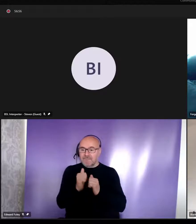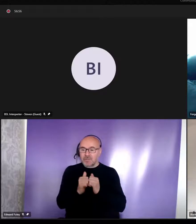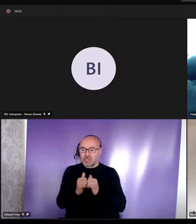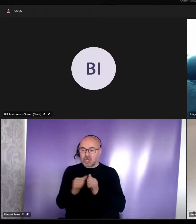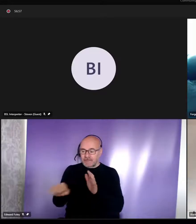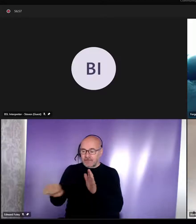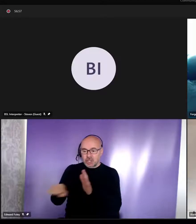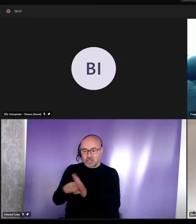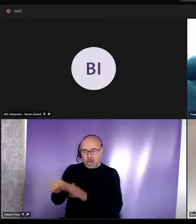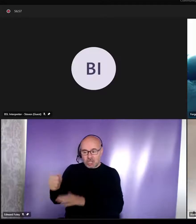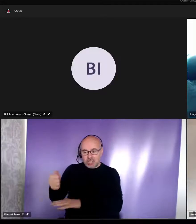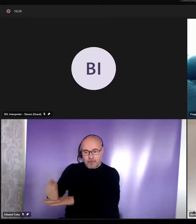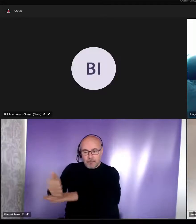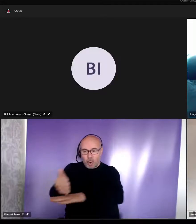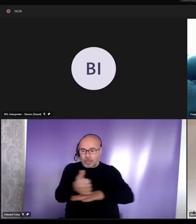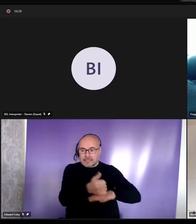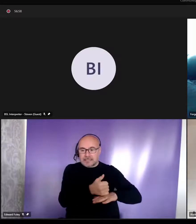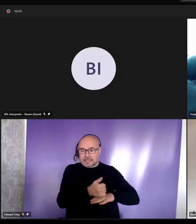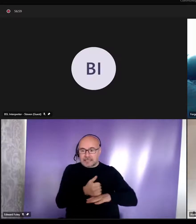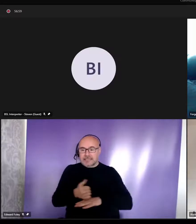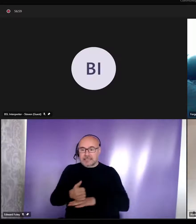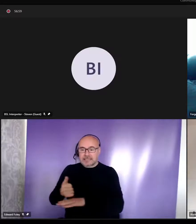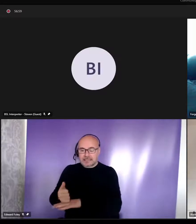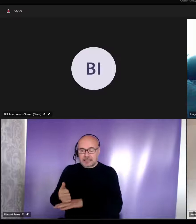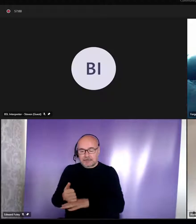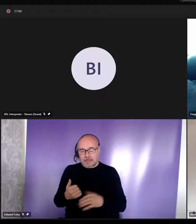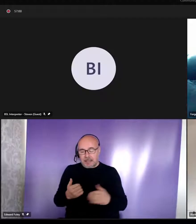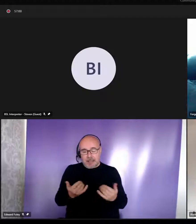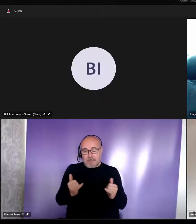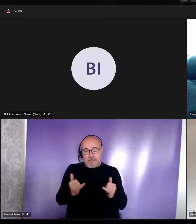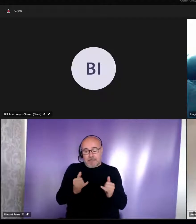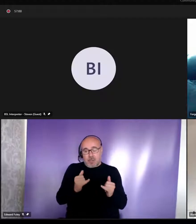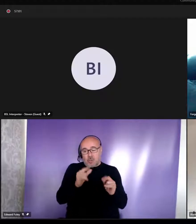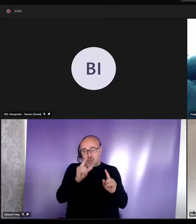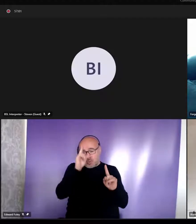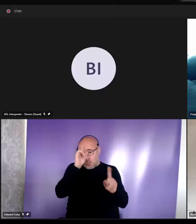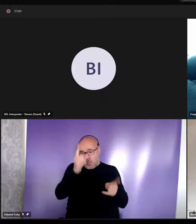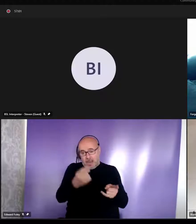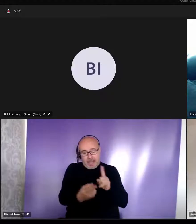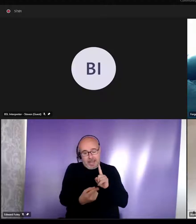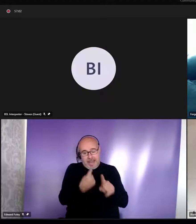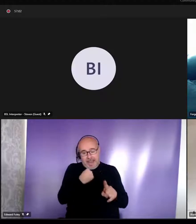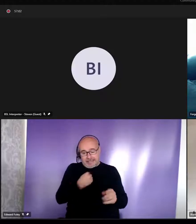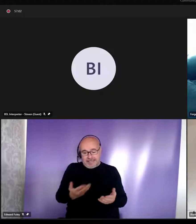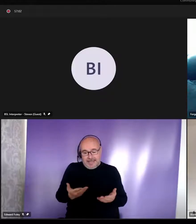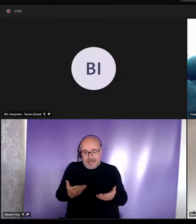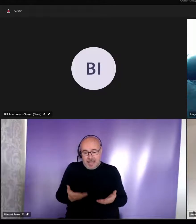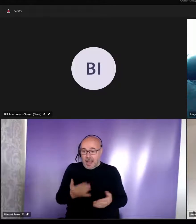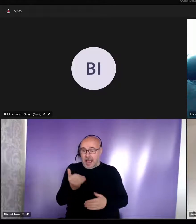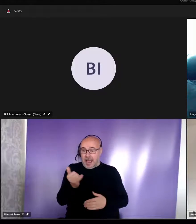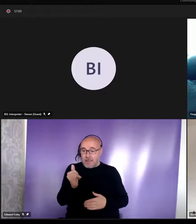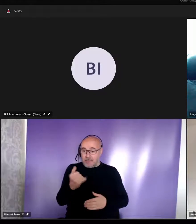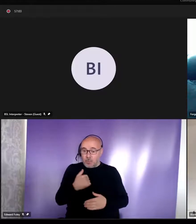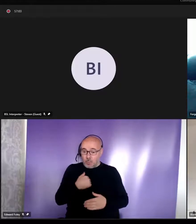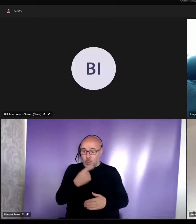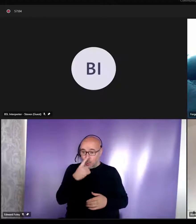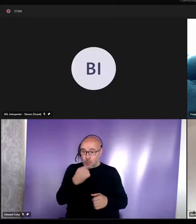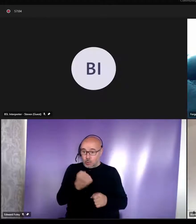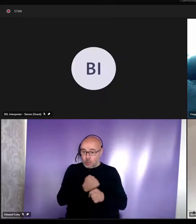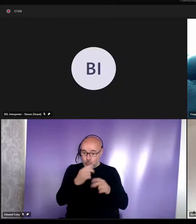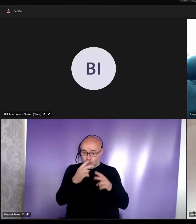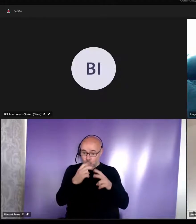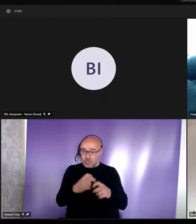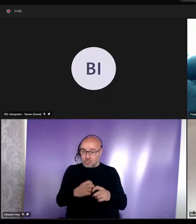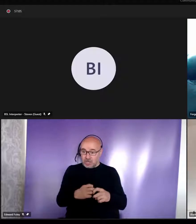and maybe even if I don't suppose it can be answered today, but if it can't, maybe some sort of study carried out. As an example,